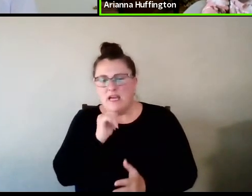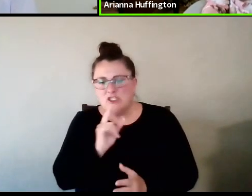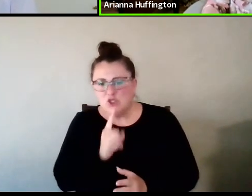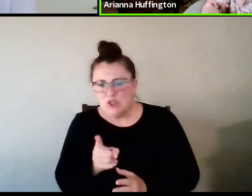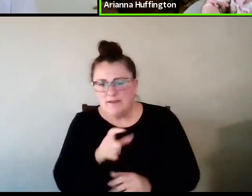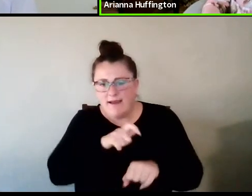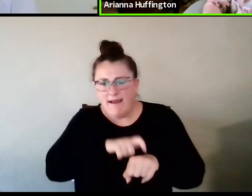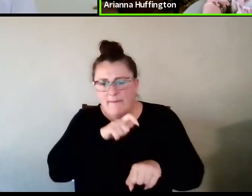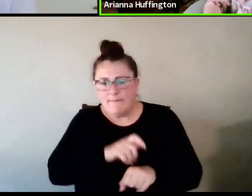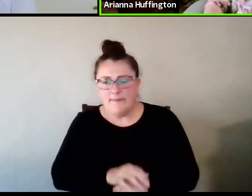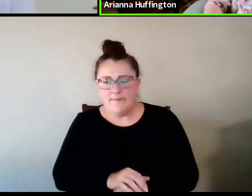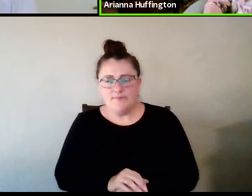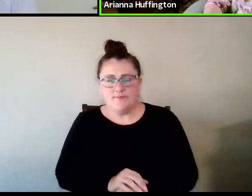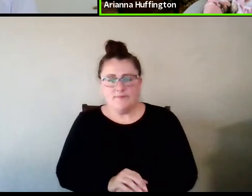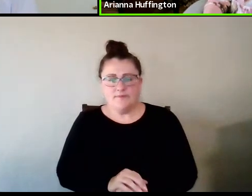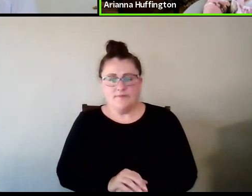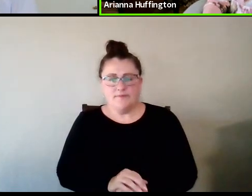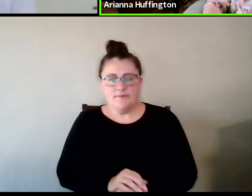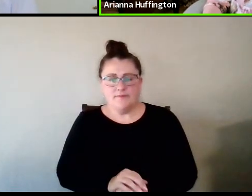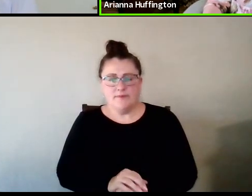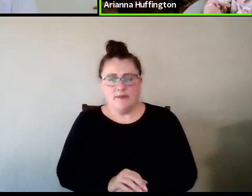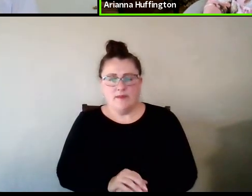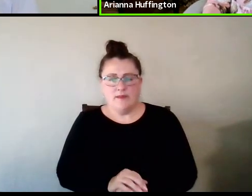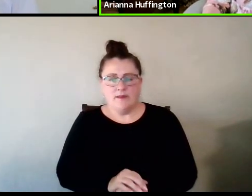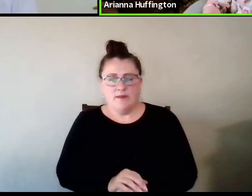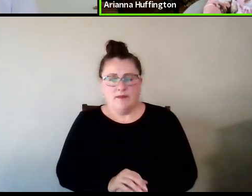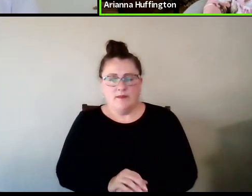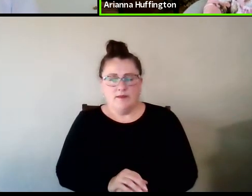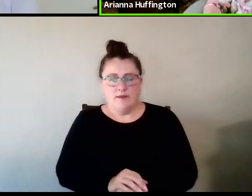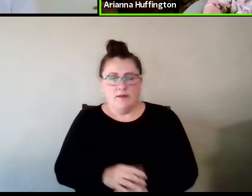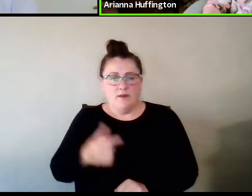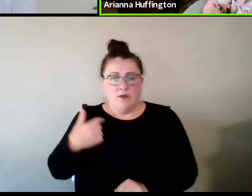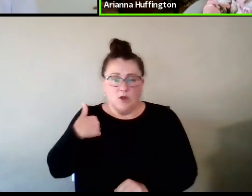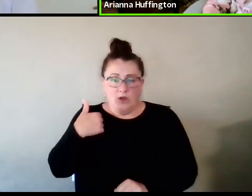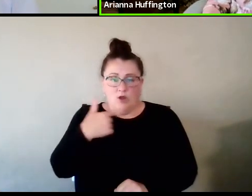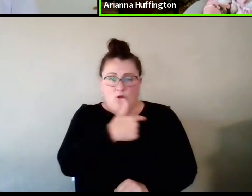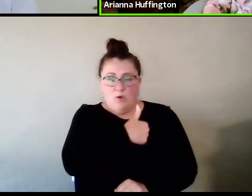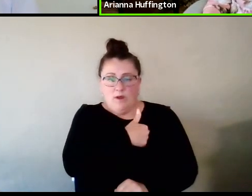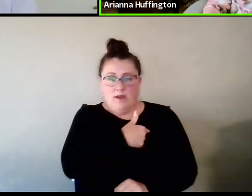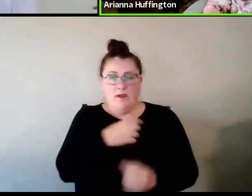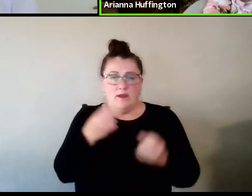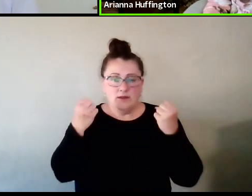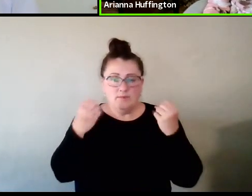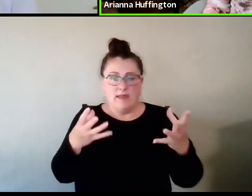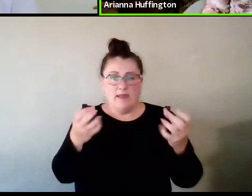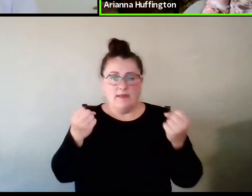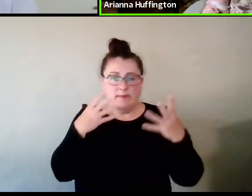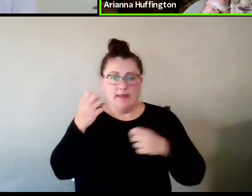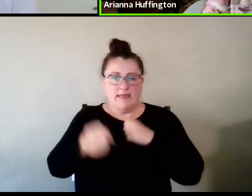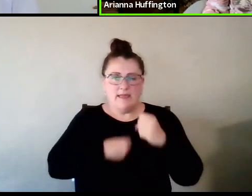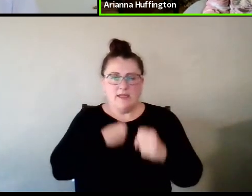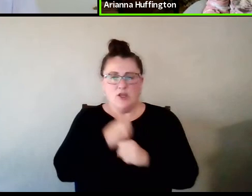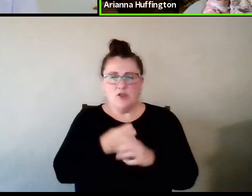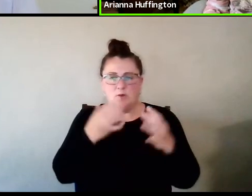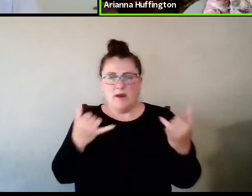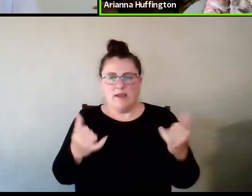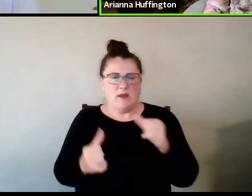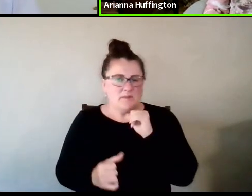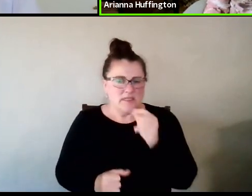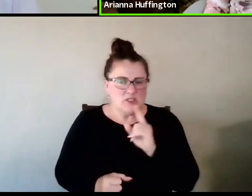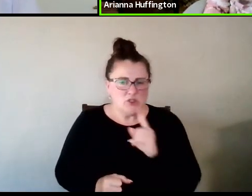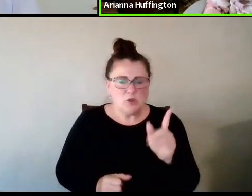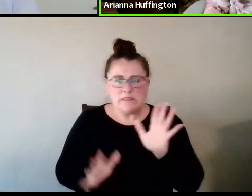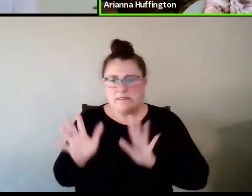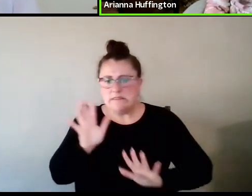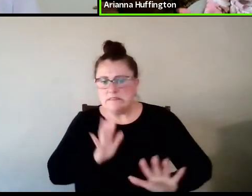as we are going to be going through many, many years of uncertainty, the truth is